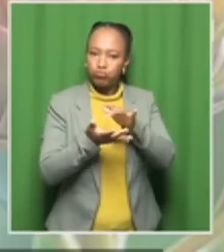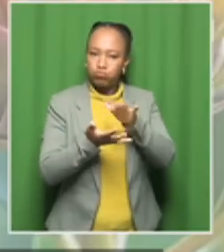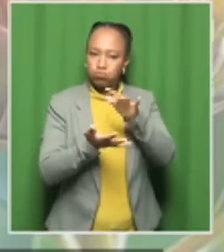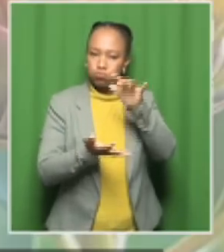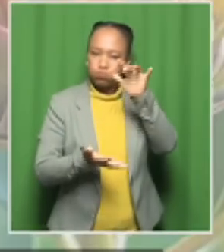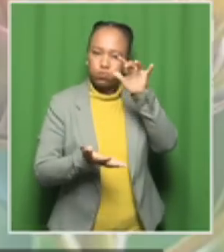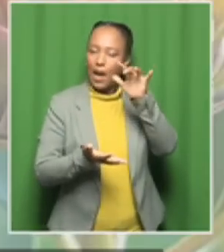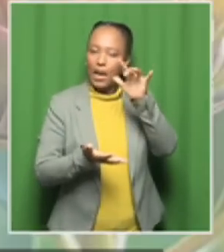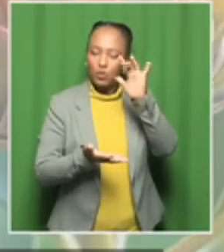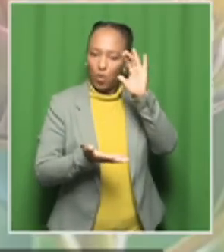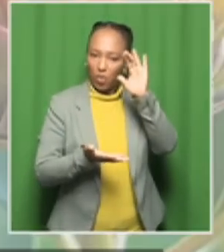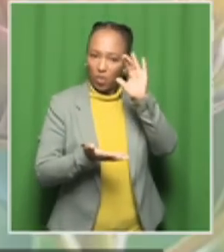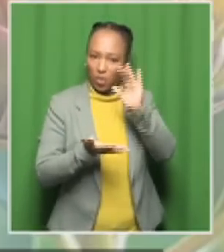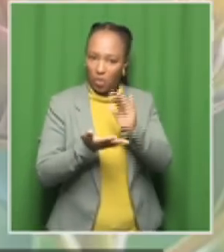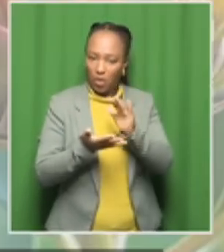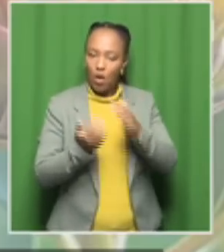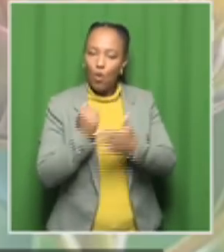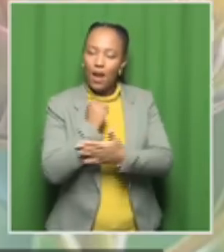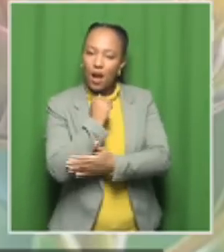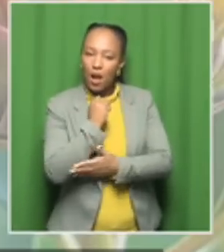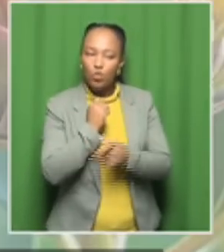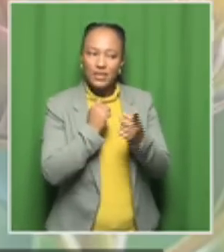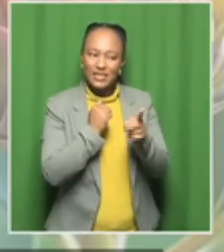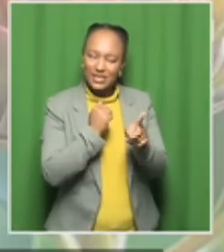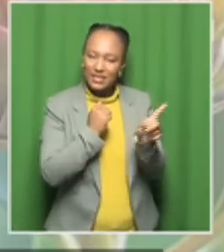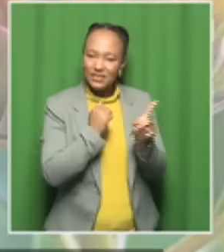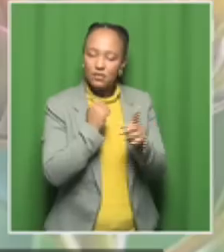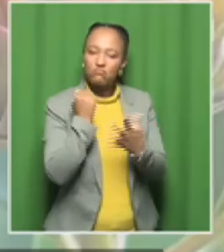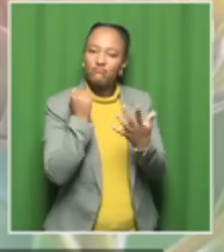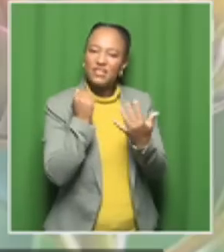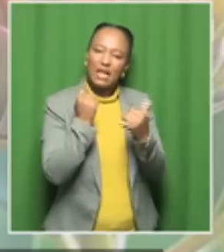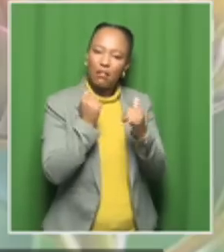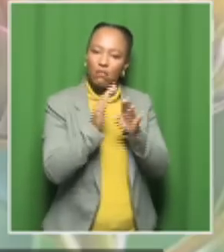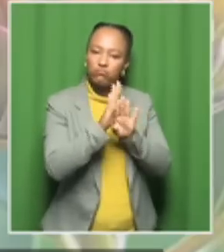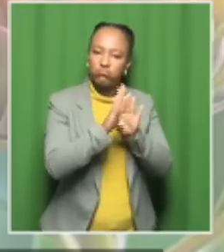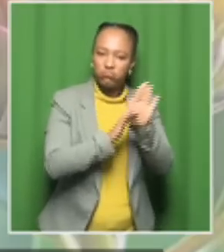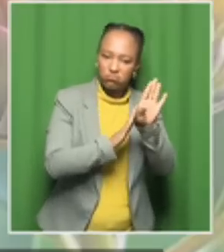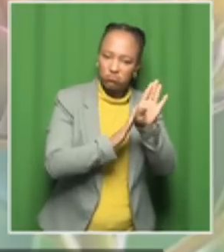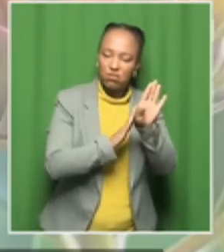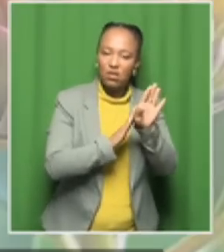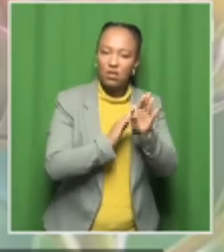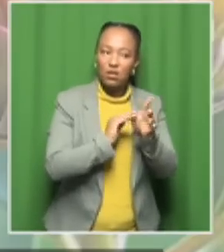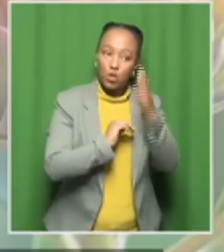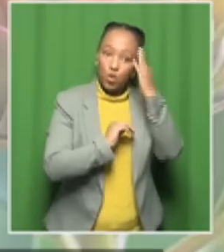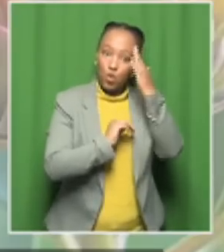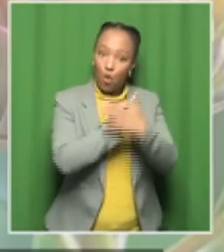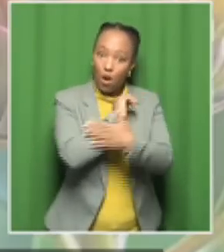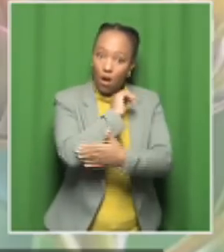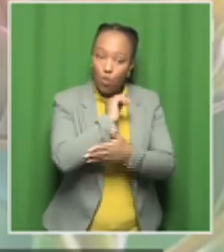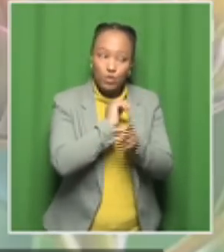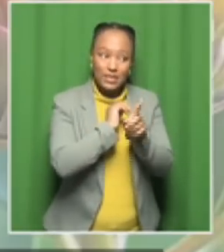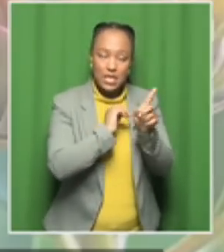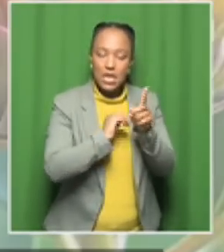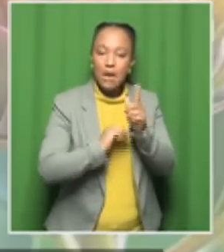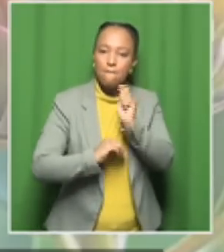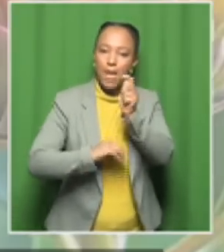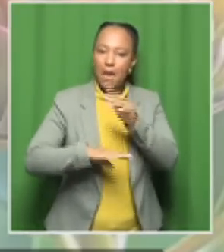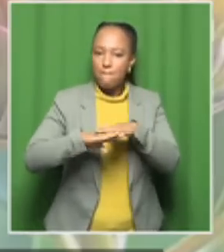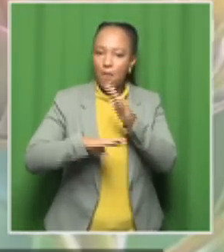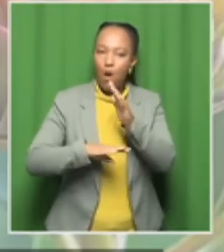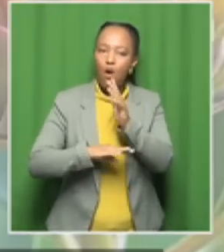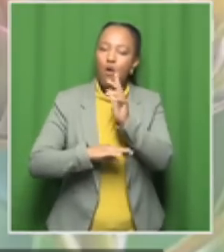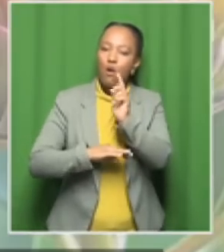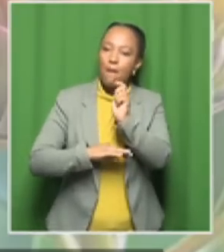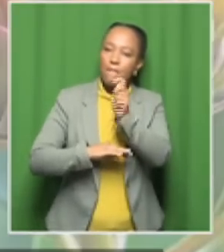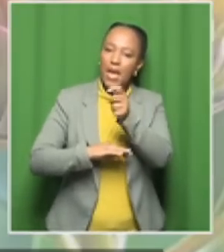for low-income countries. As you know, many countries pay more to service their debt than they do spend on